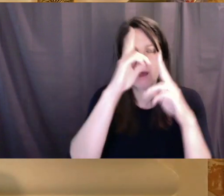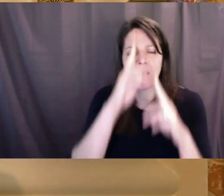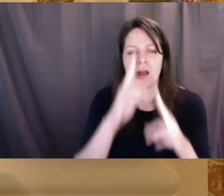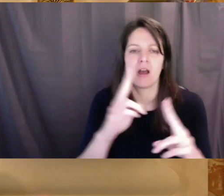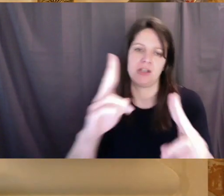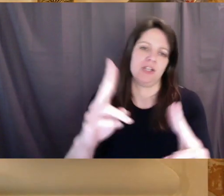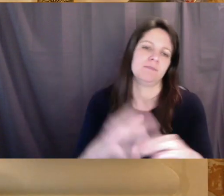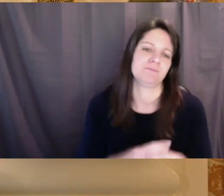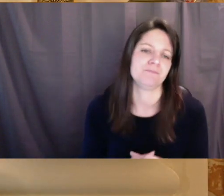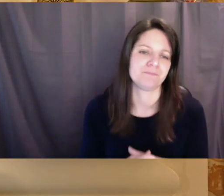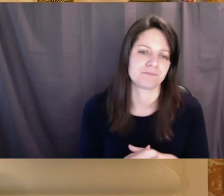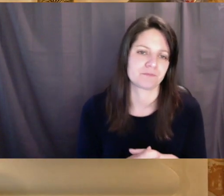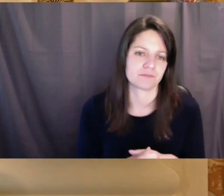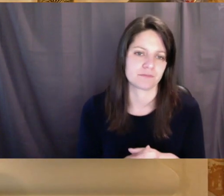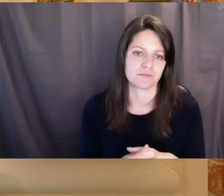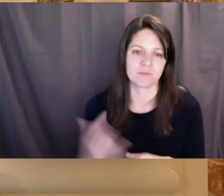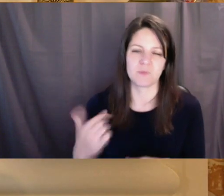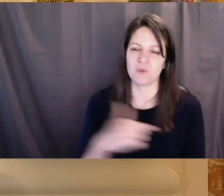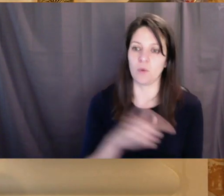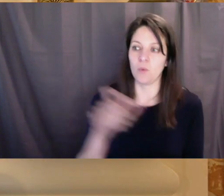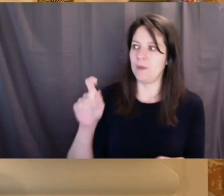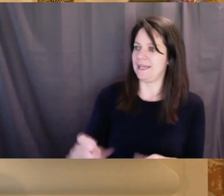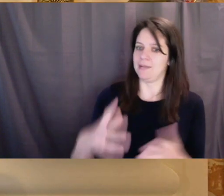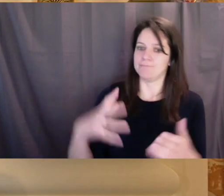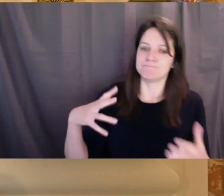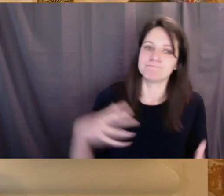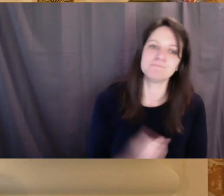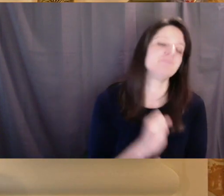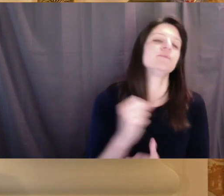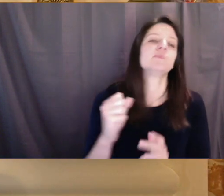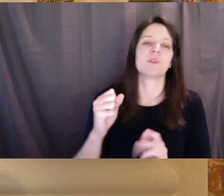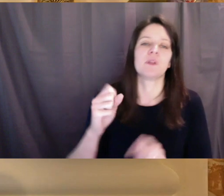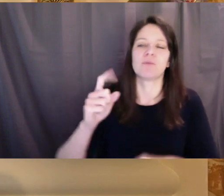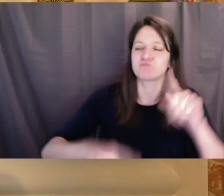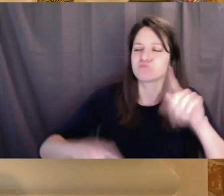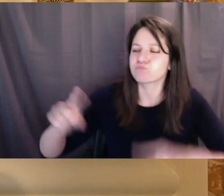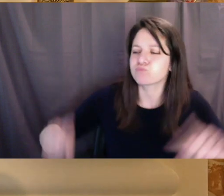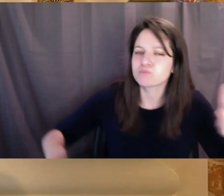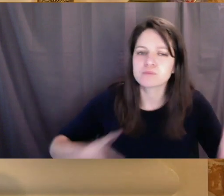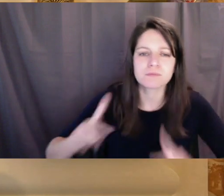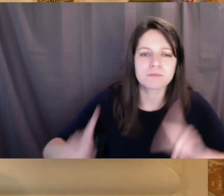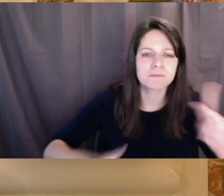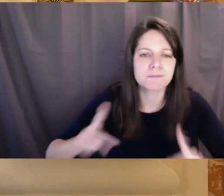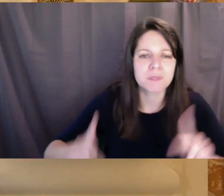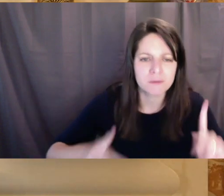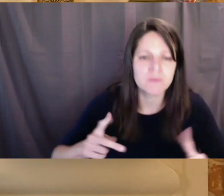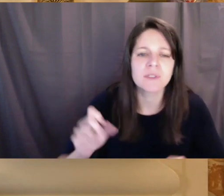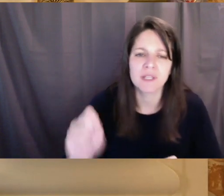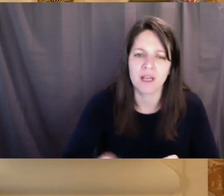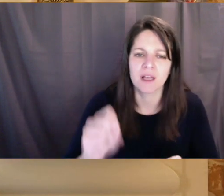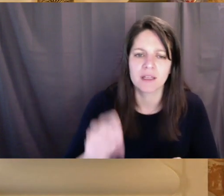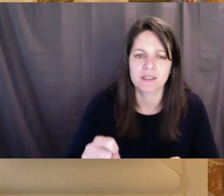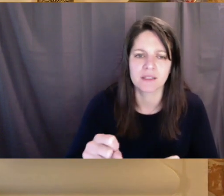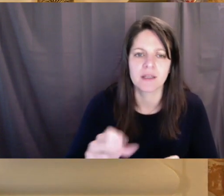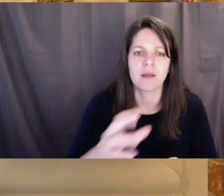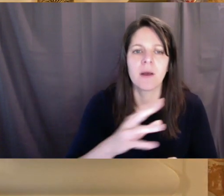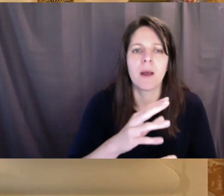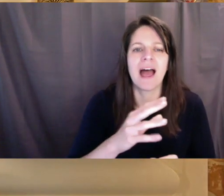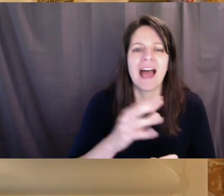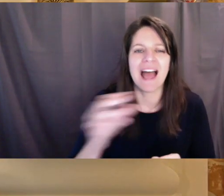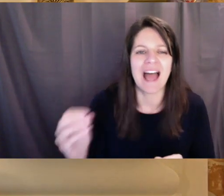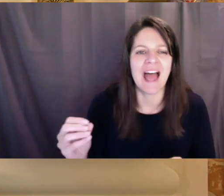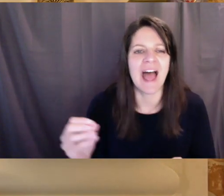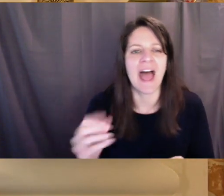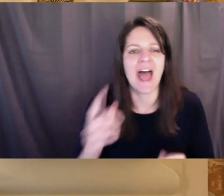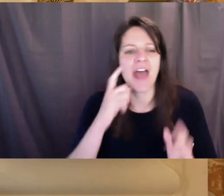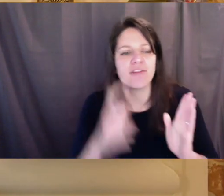this construction of a new way of remembering. We have to create room for people who are all different